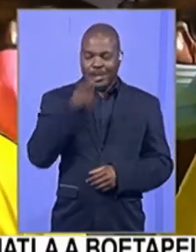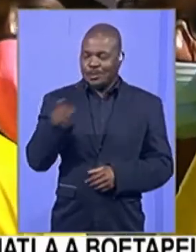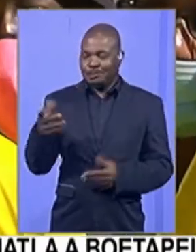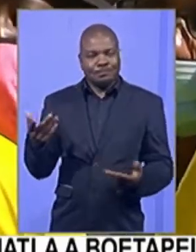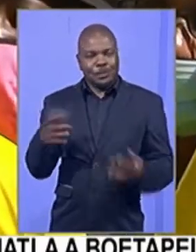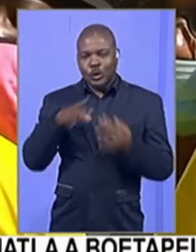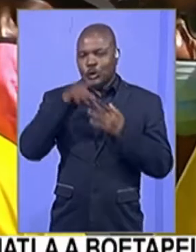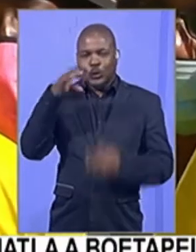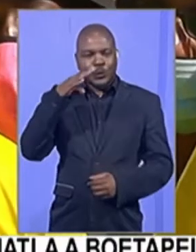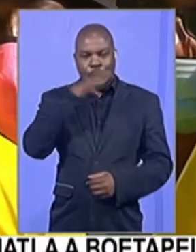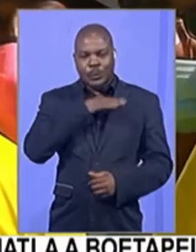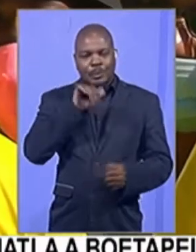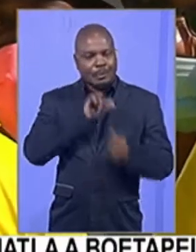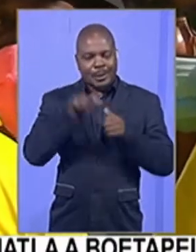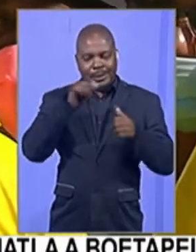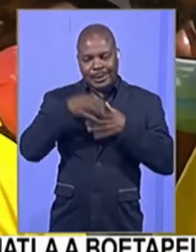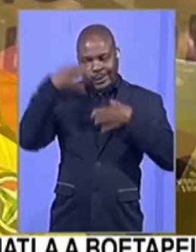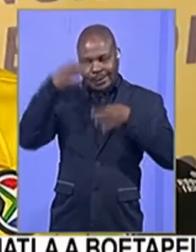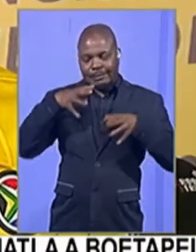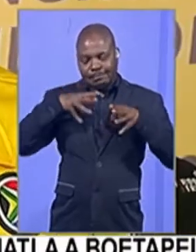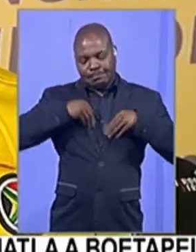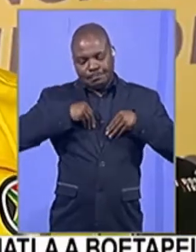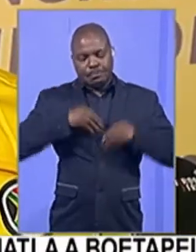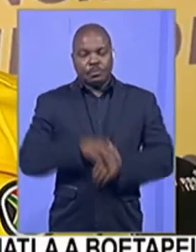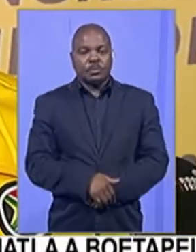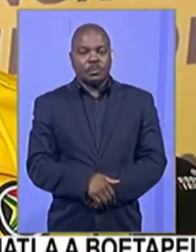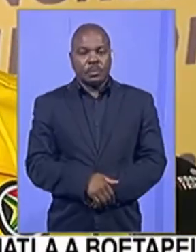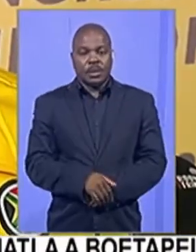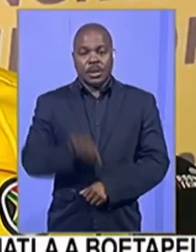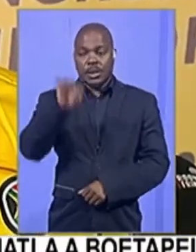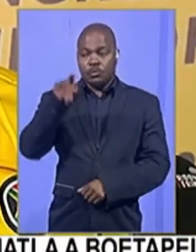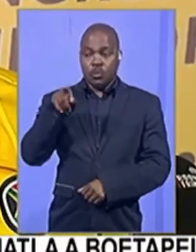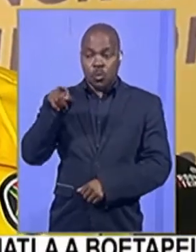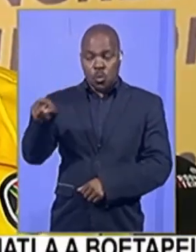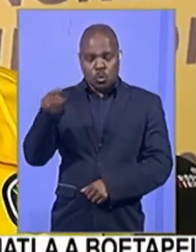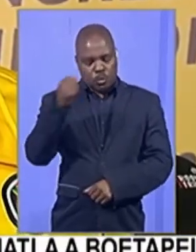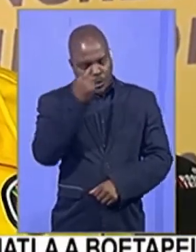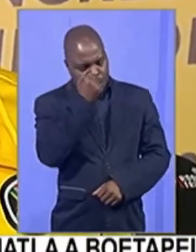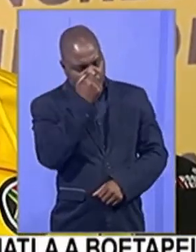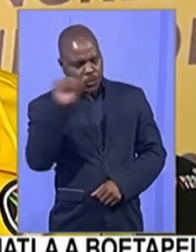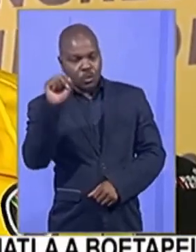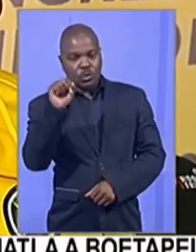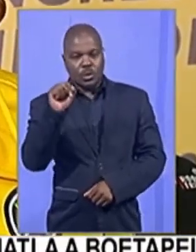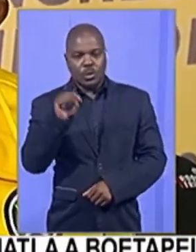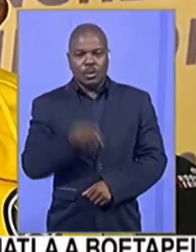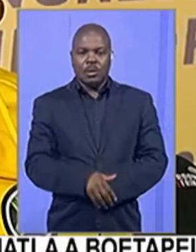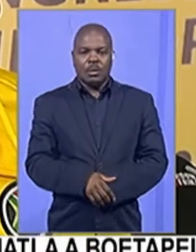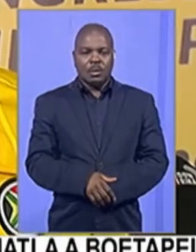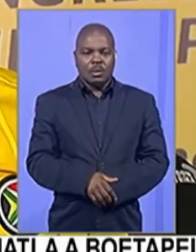boikgethelo ntle le ho ikwebela qeto ena. If he refuses, that will not